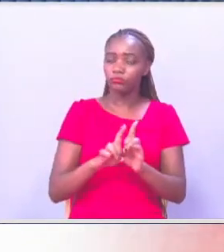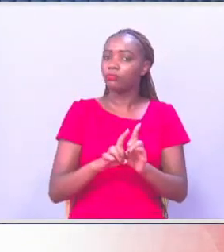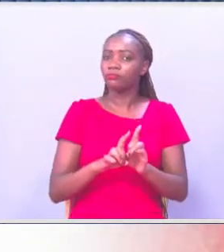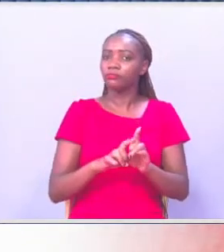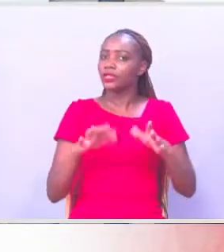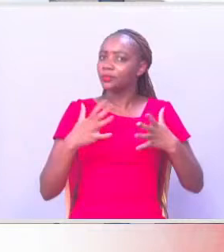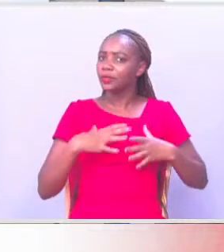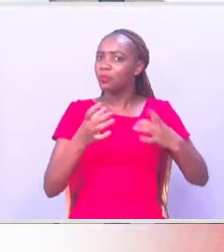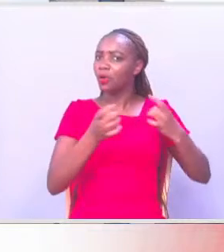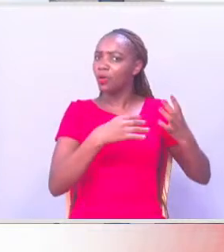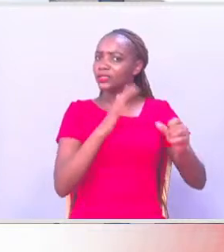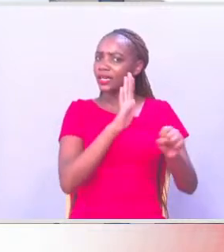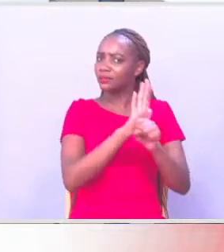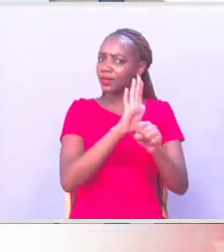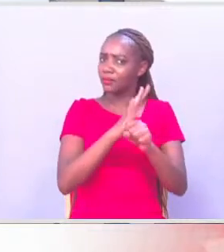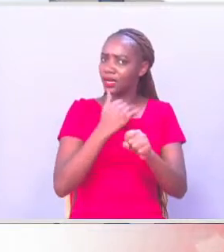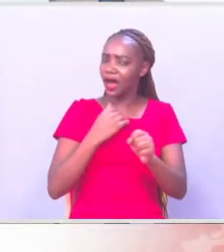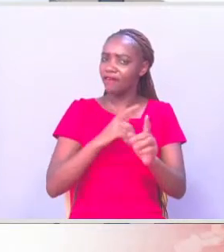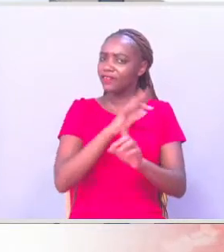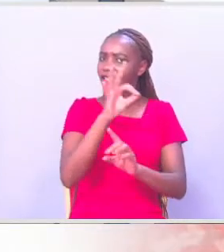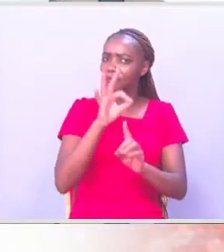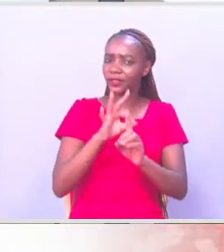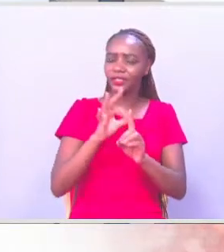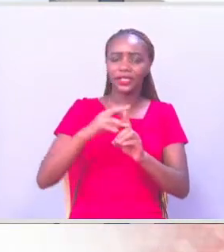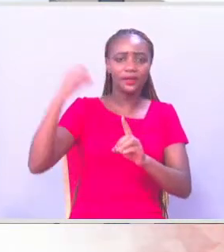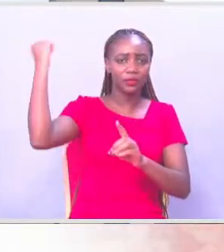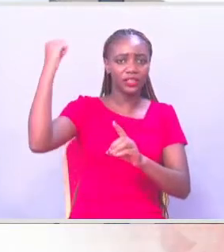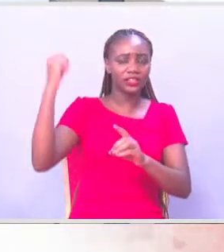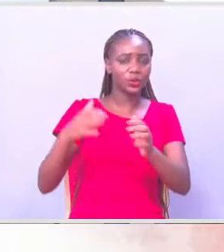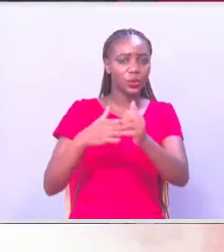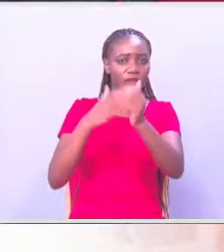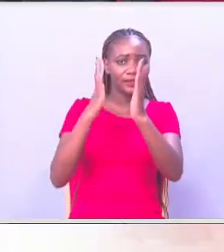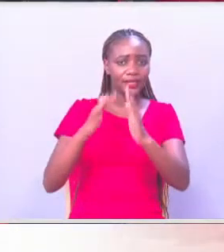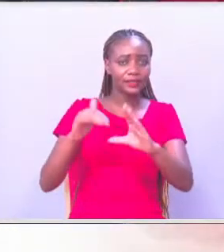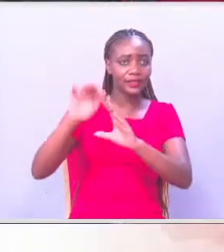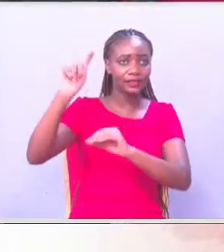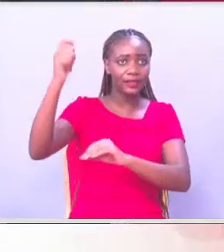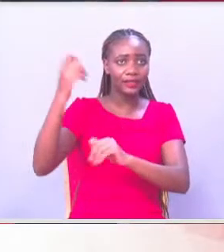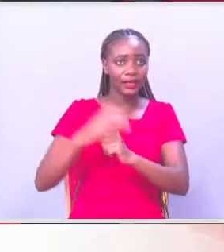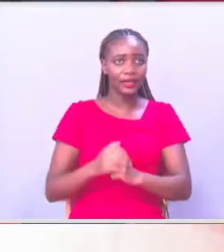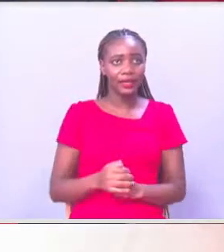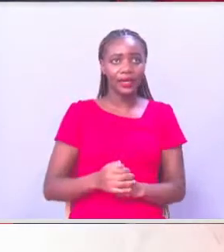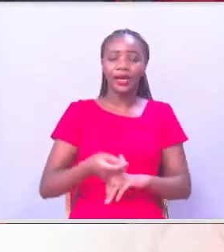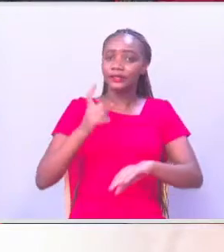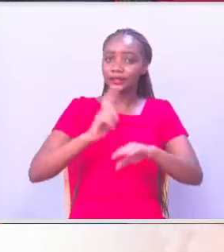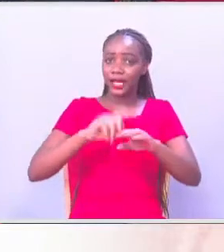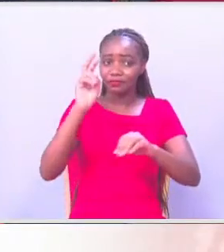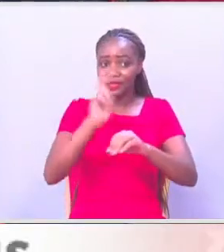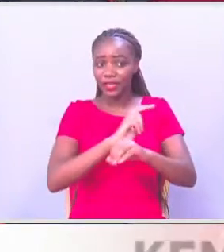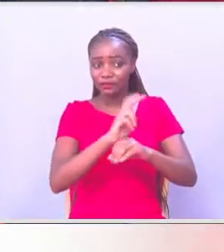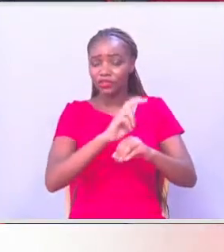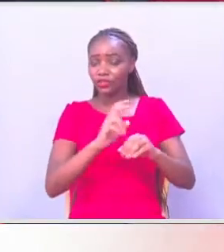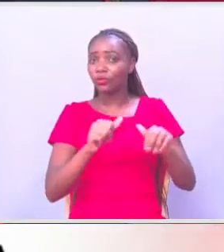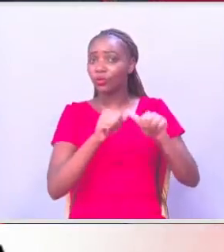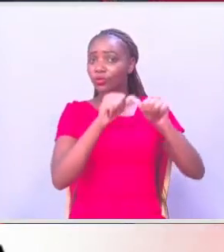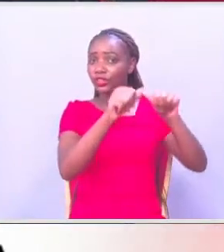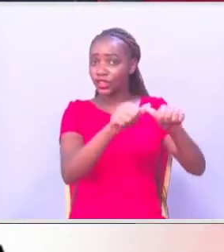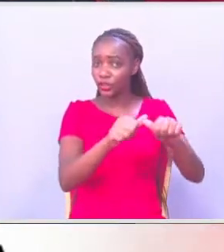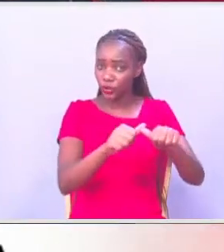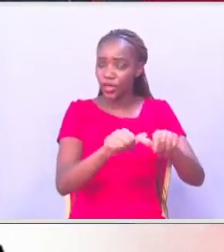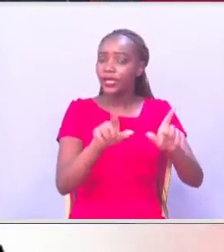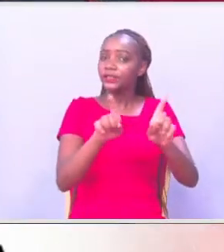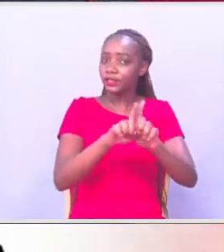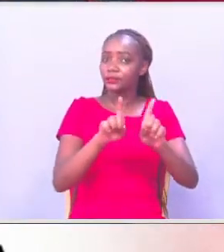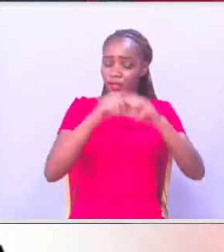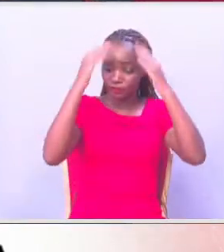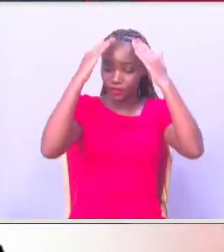mixed reactions, especially amongst political leaders in the country. As the review gets underway and in compliance with the legal